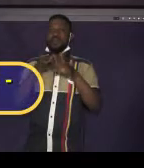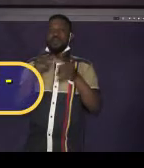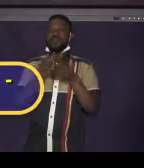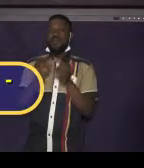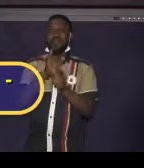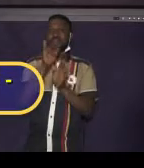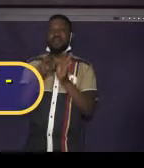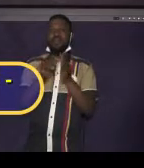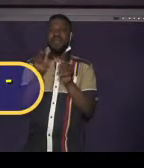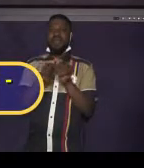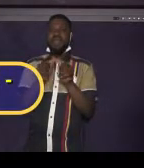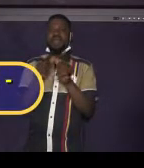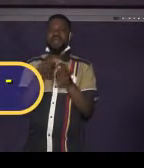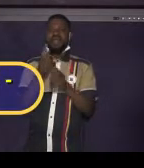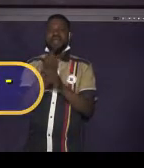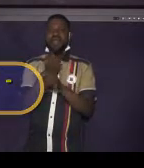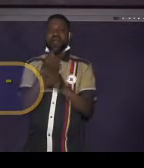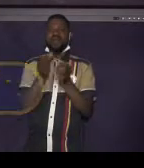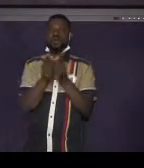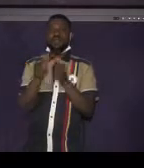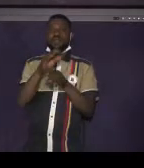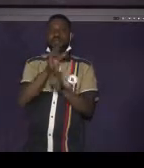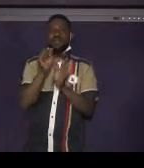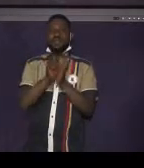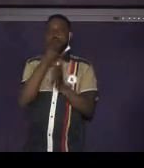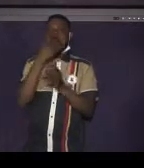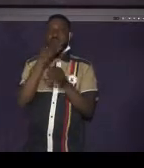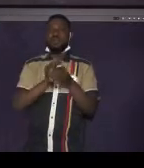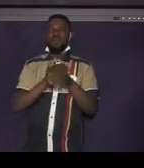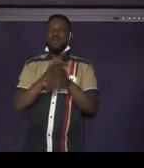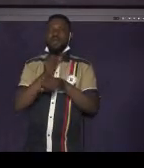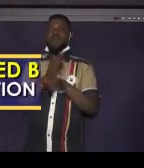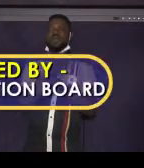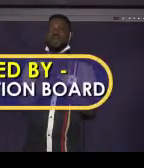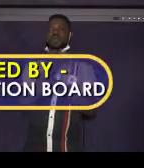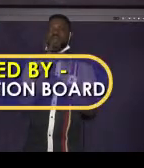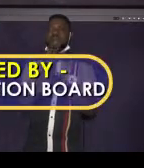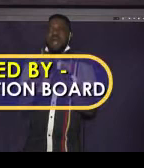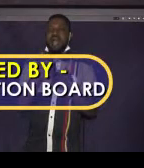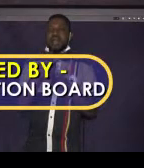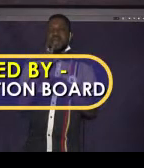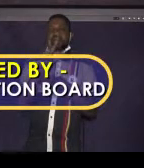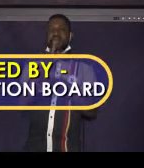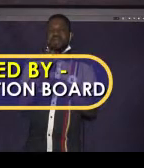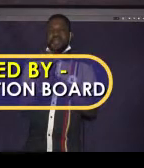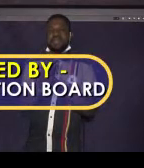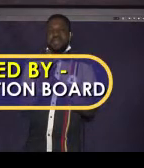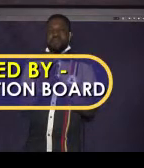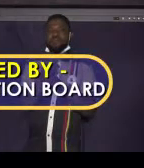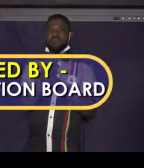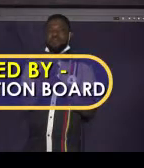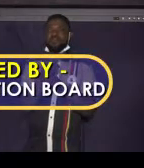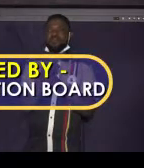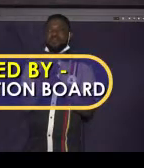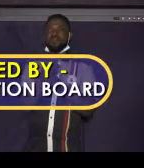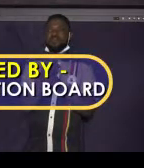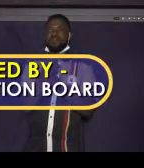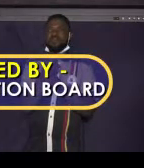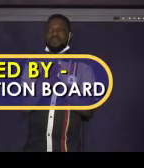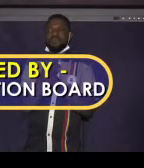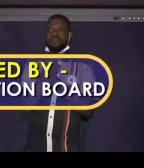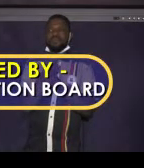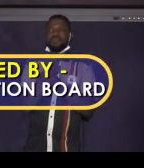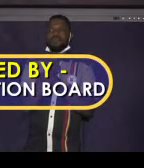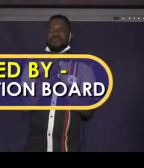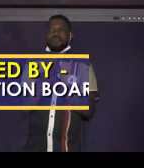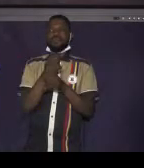term with their sign because of the work that we're going to be doing with it. So this has 3 terms, and the terms are, what sign do